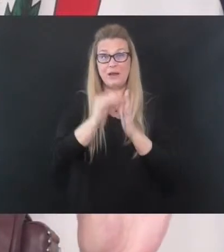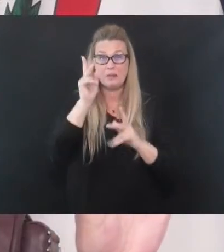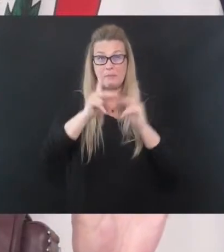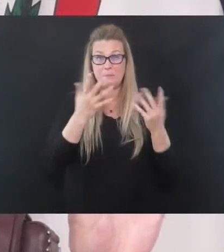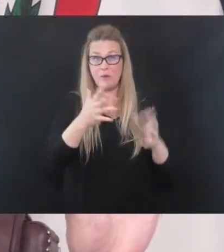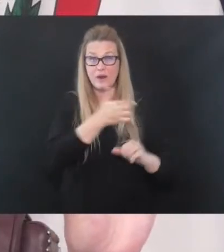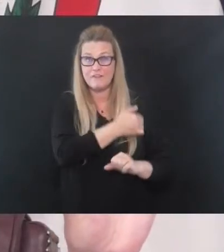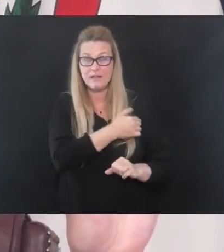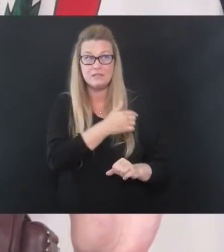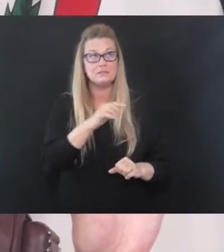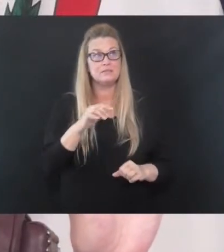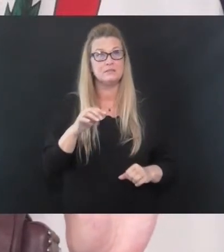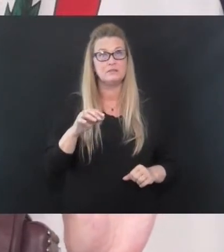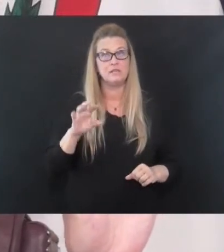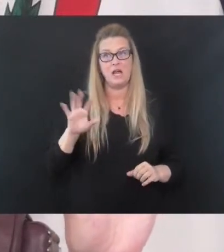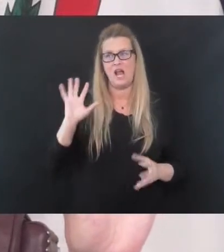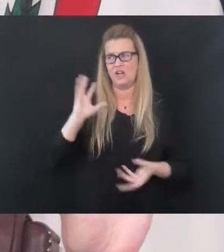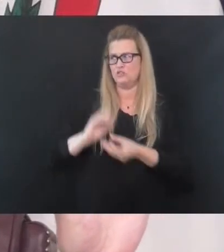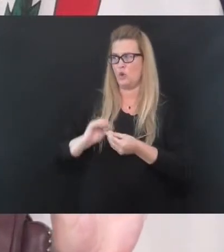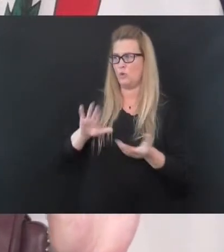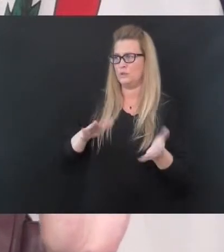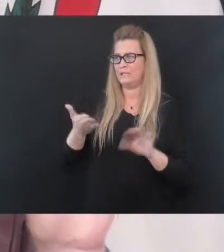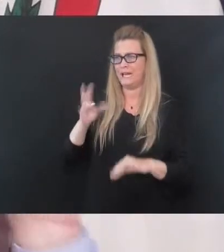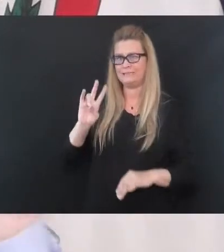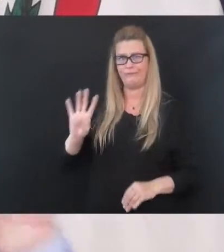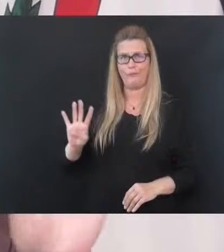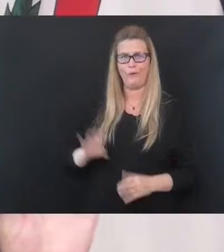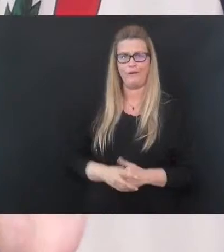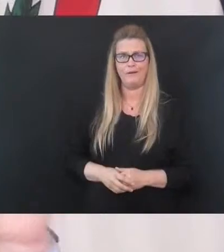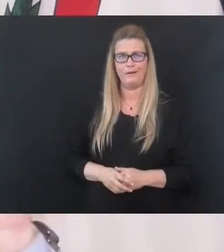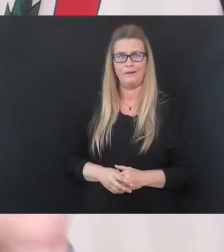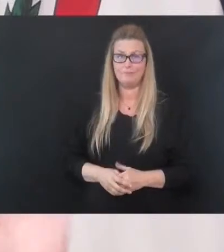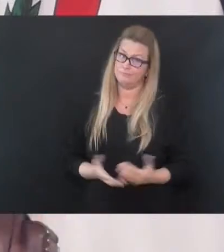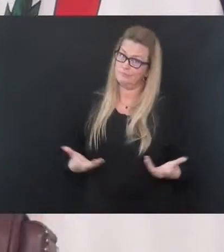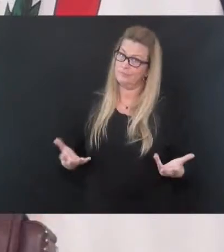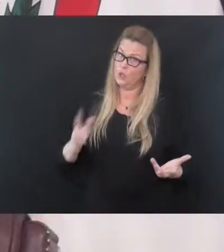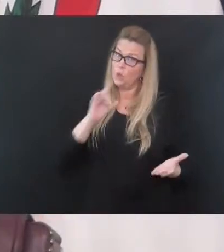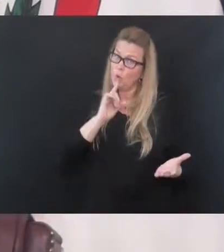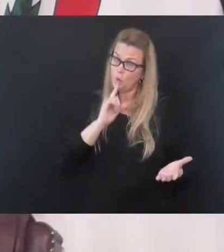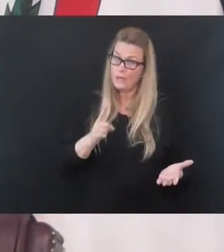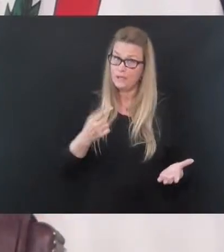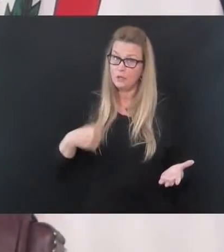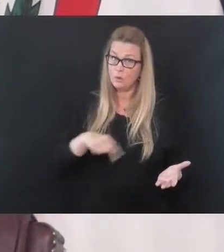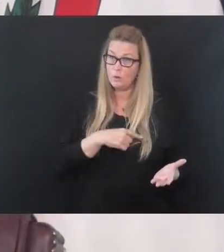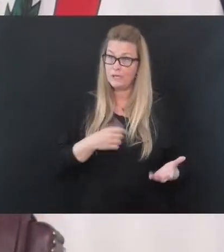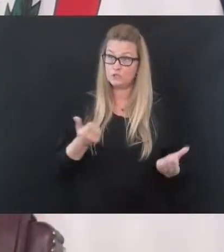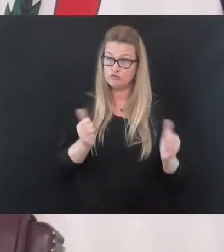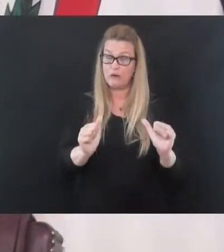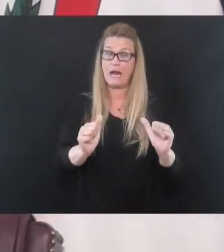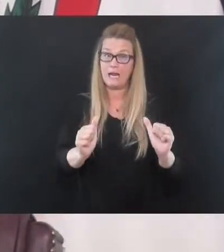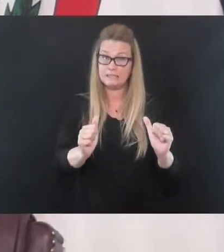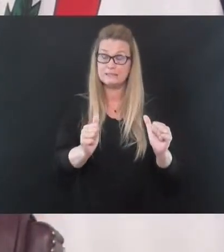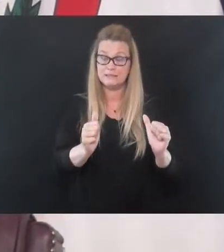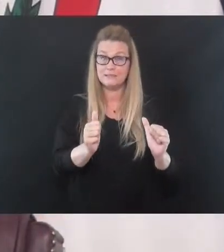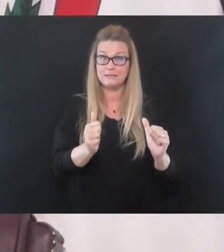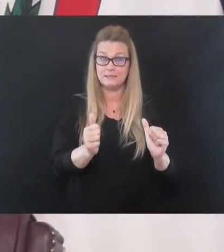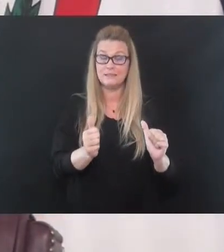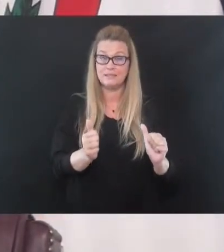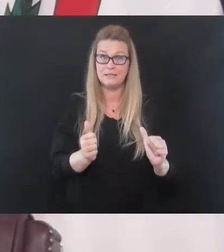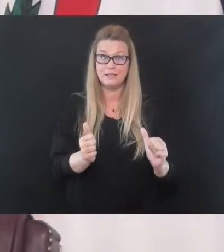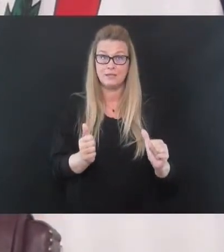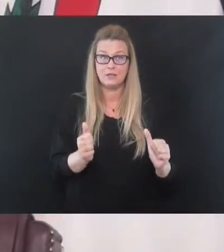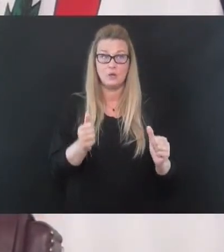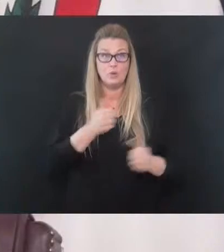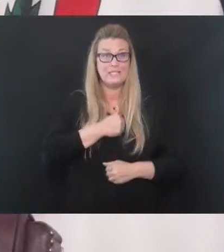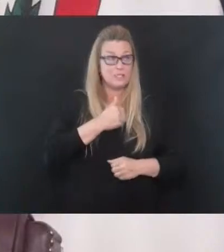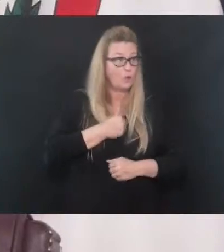74 or some number like that. You know, really and truly, we're trying in every way with